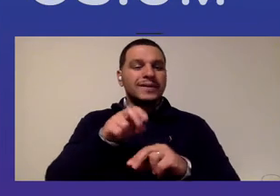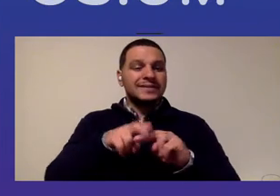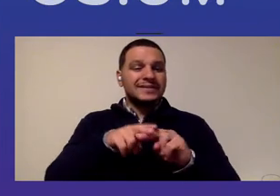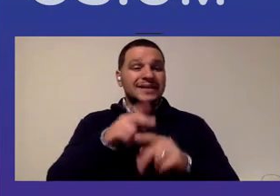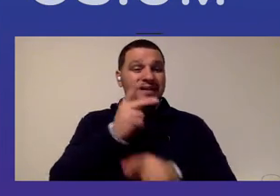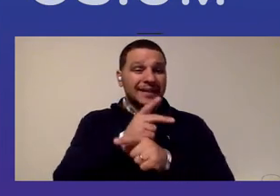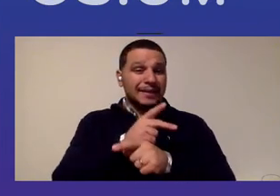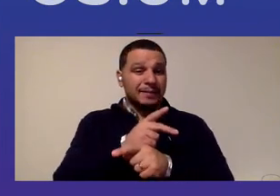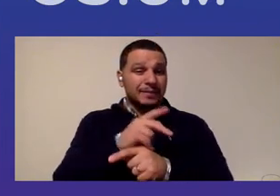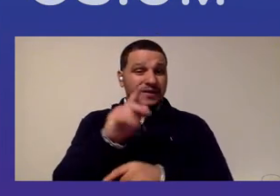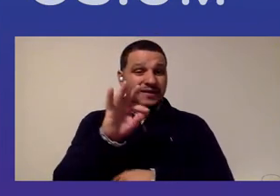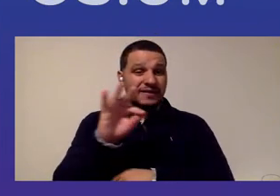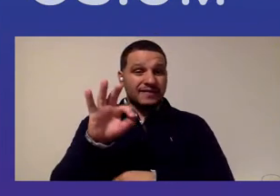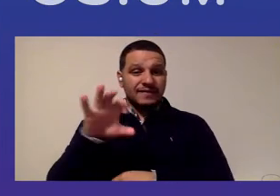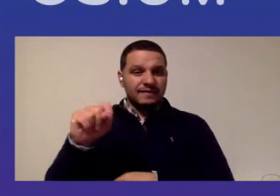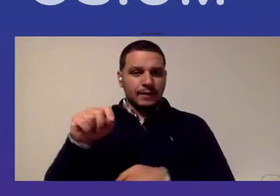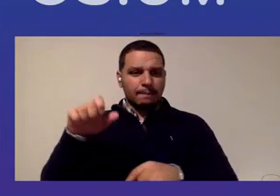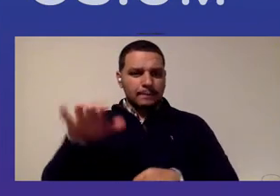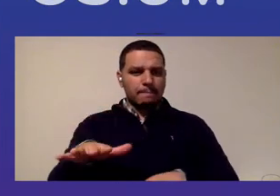through your feet.